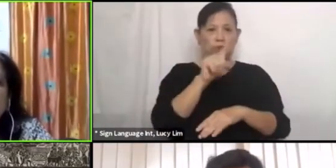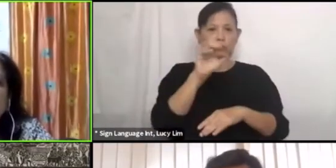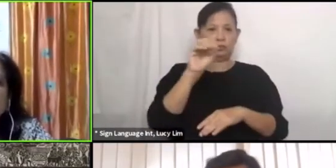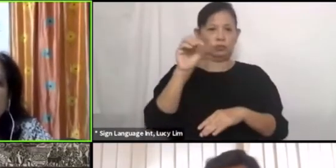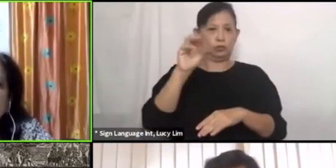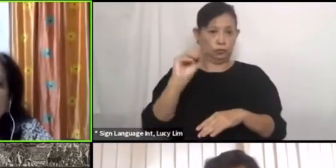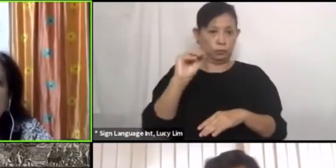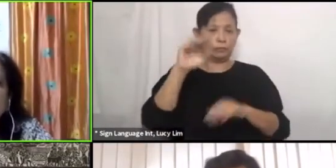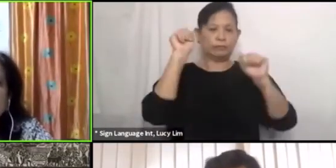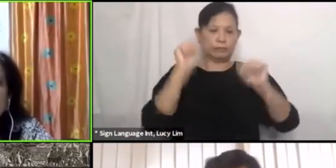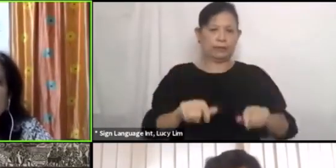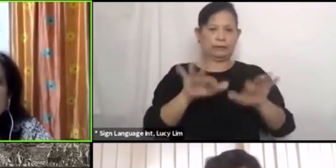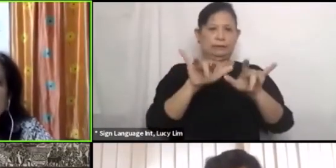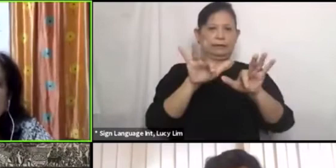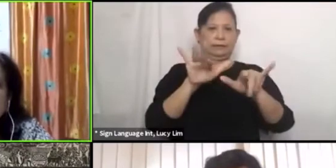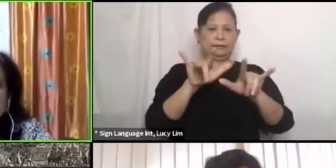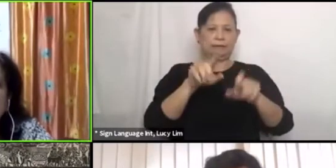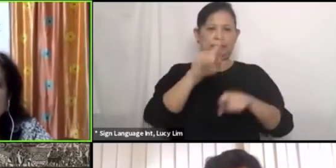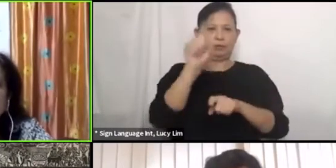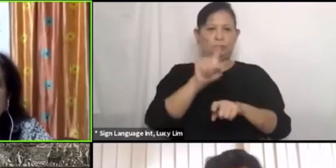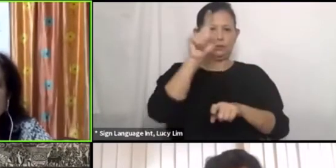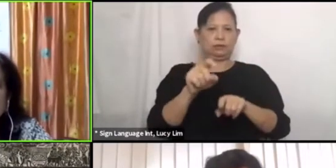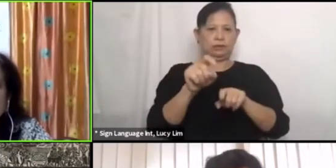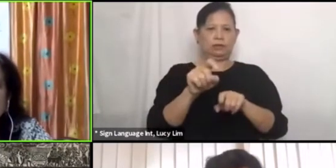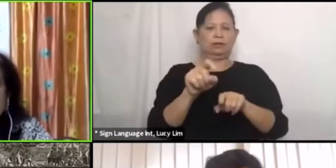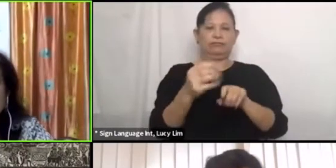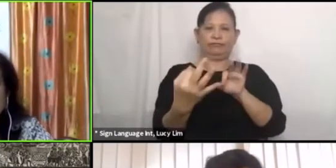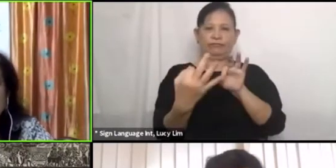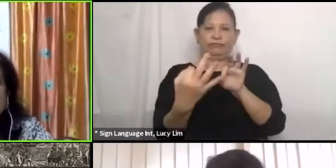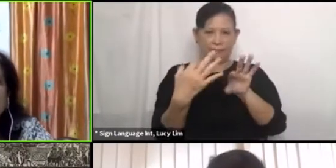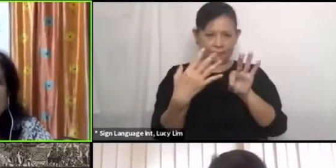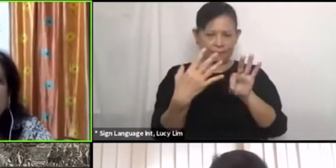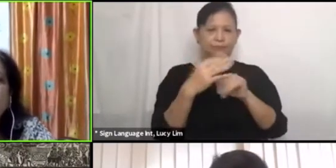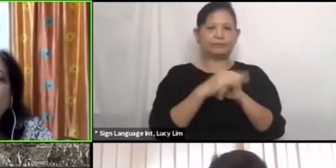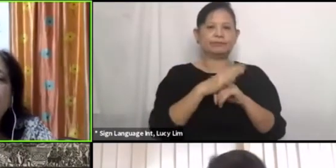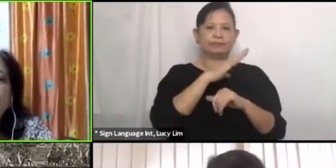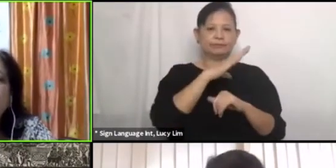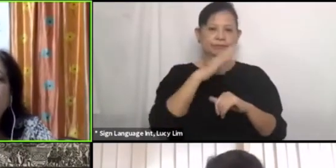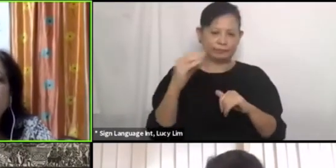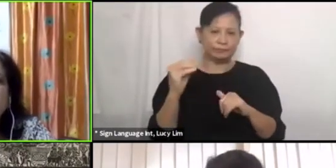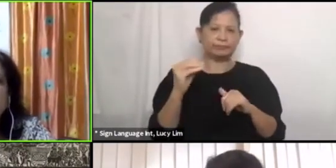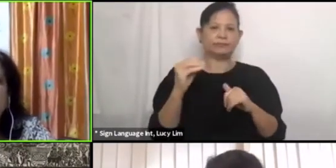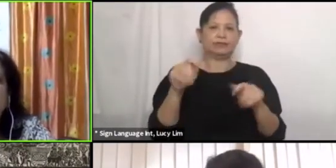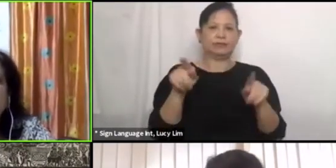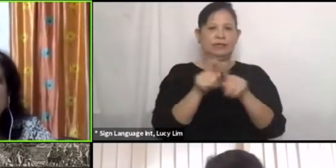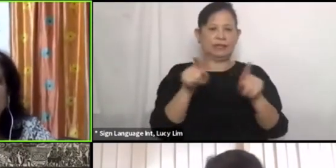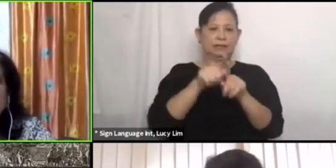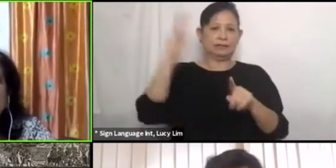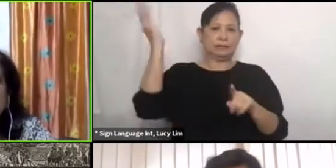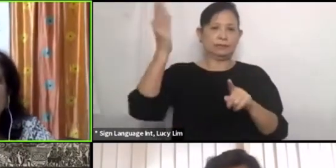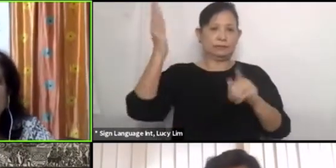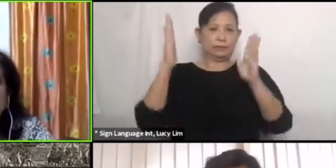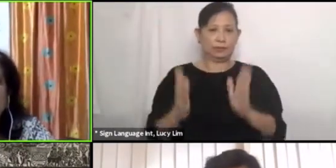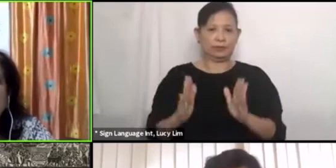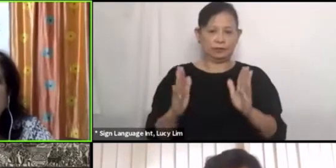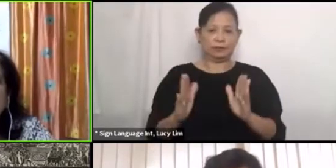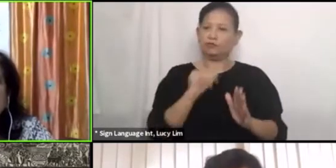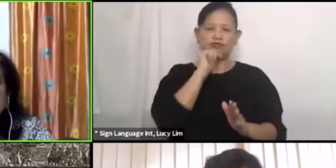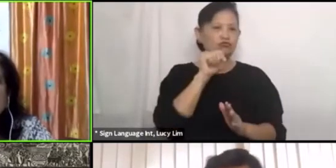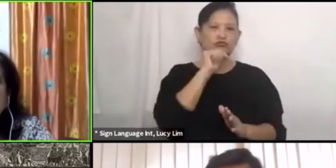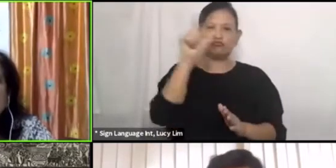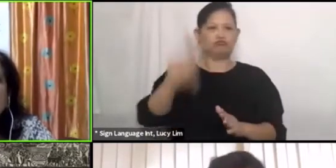their comments and questions in the chat box, and you can do so even as speakers present and not wait till the